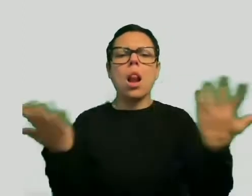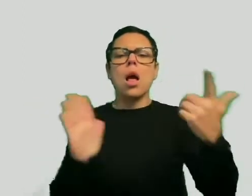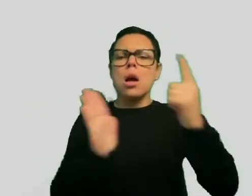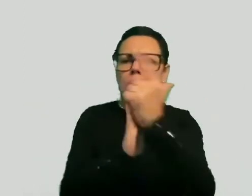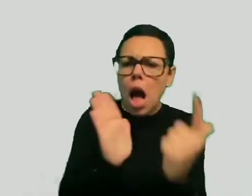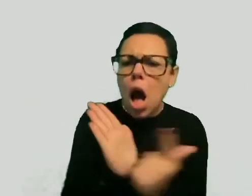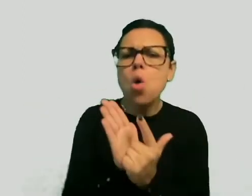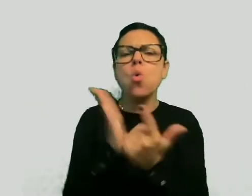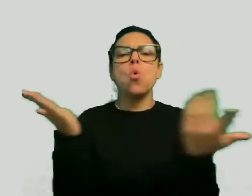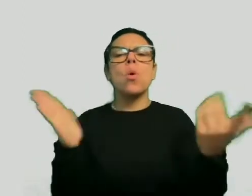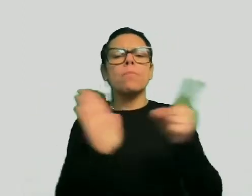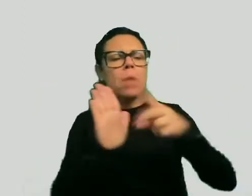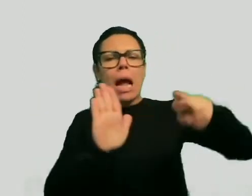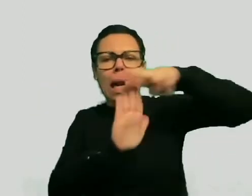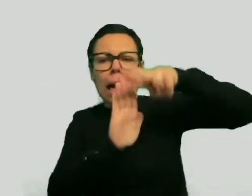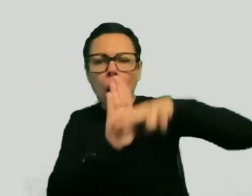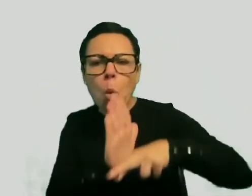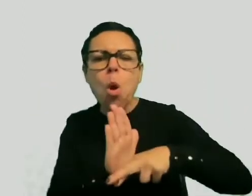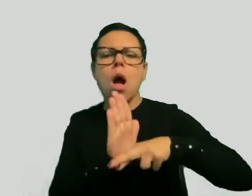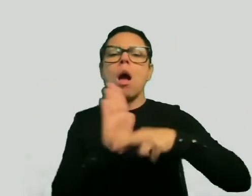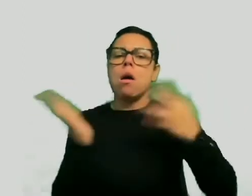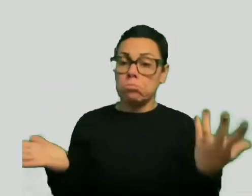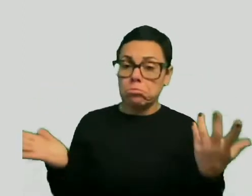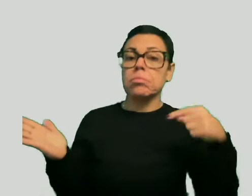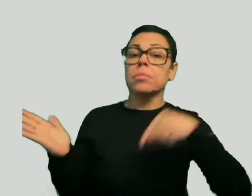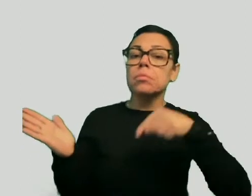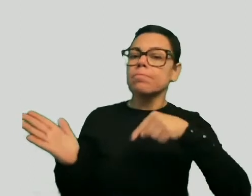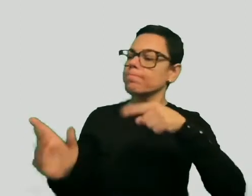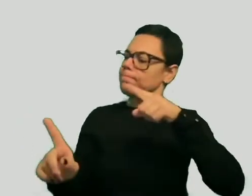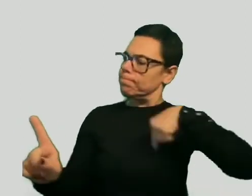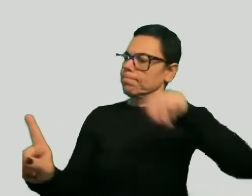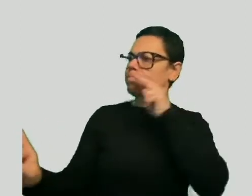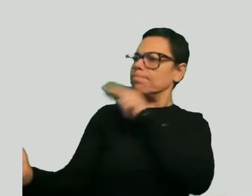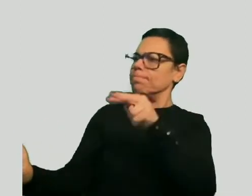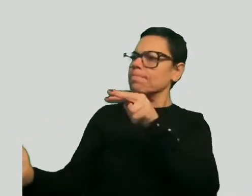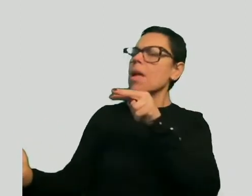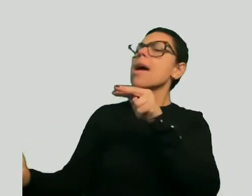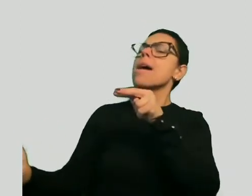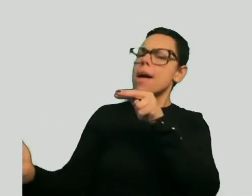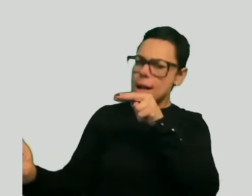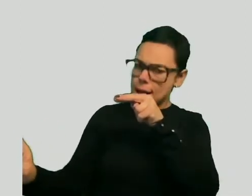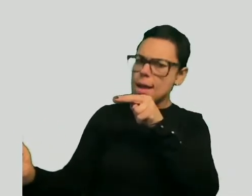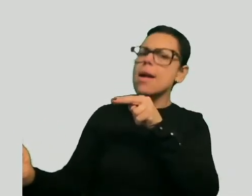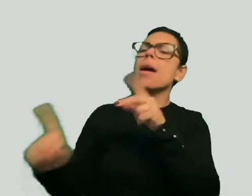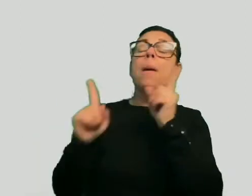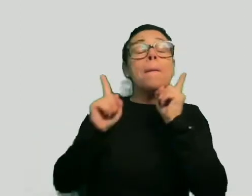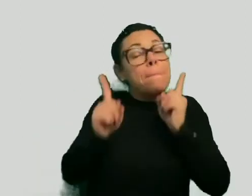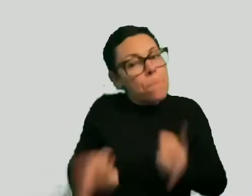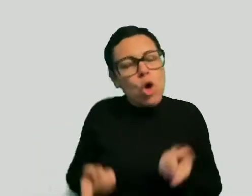are relevant from a gender equality perspective or that promote gender equality are applicable to my